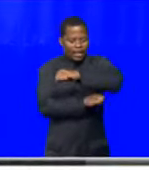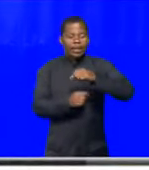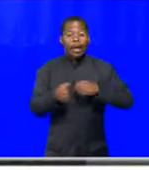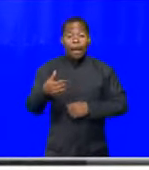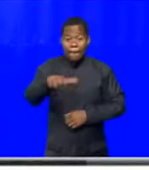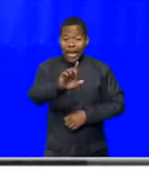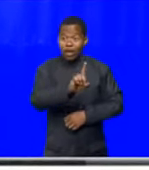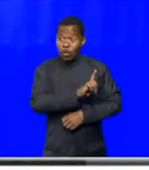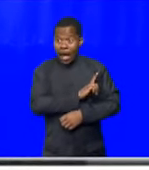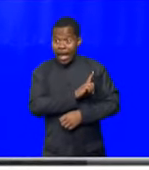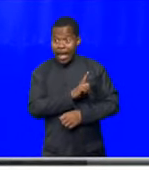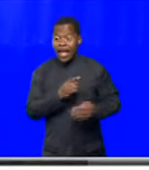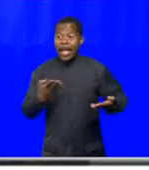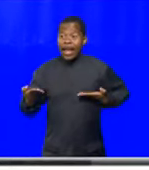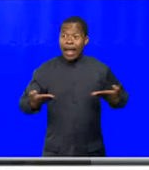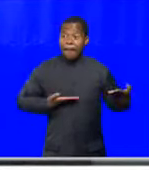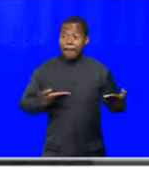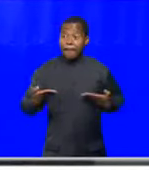We found it